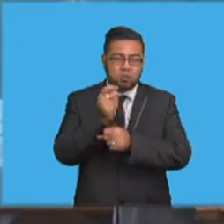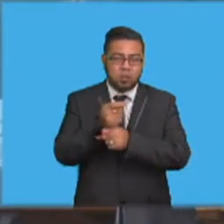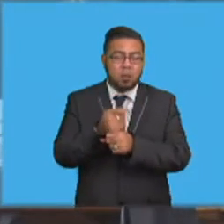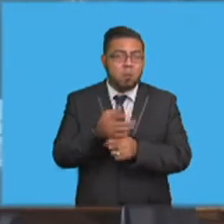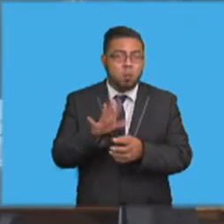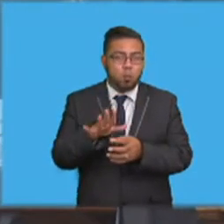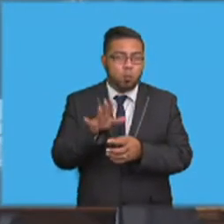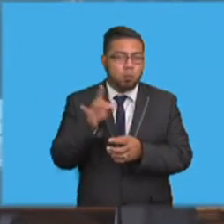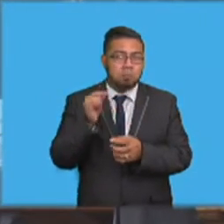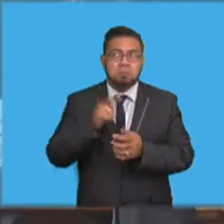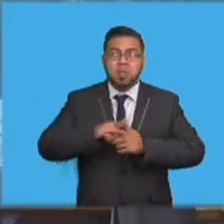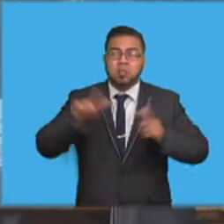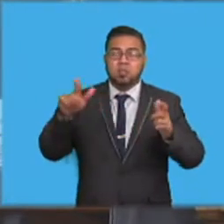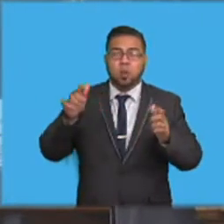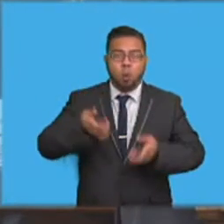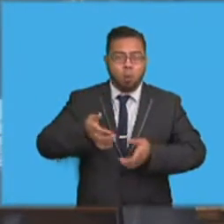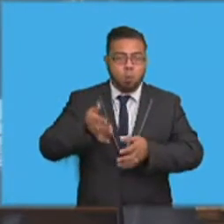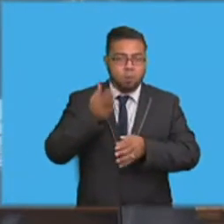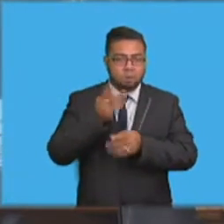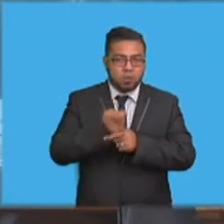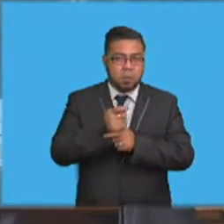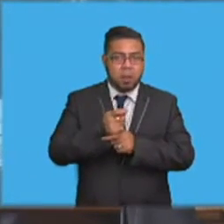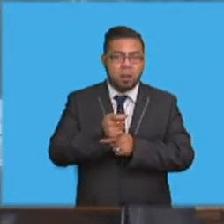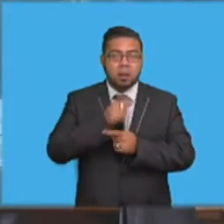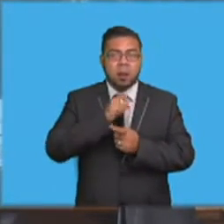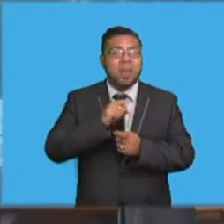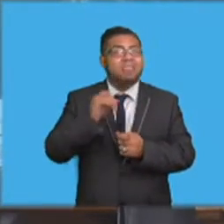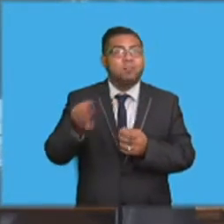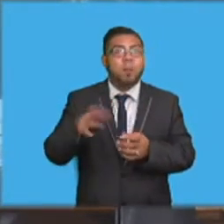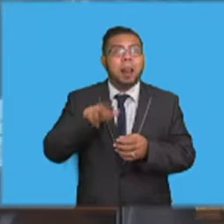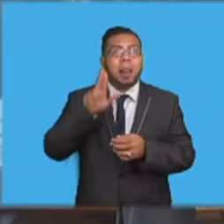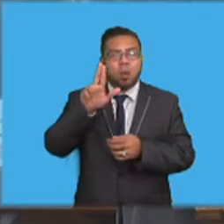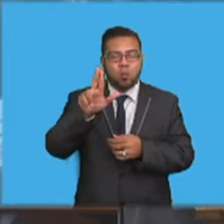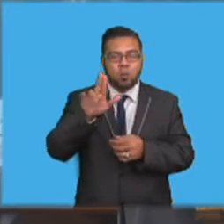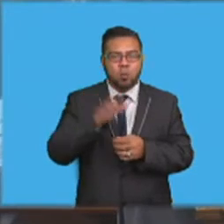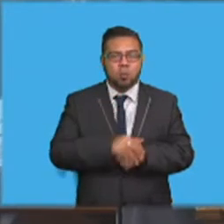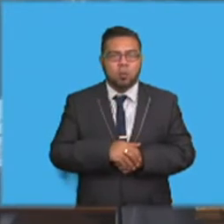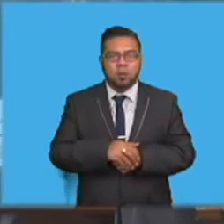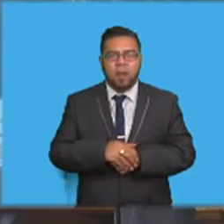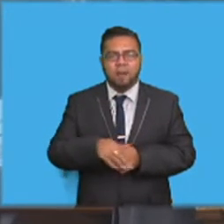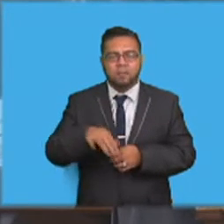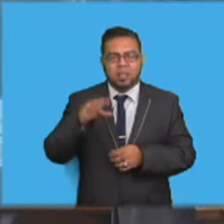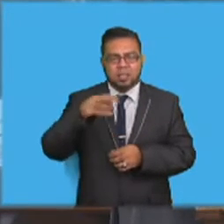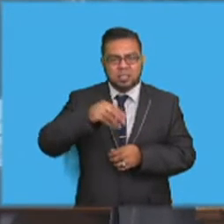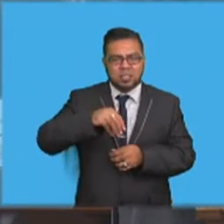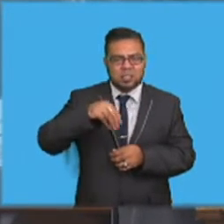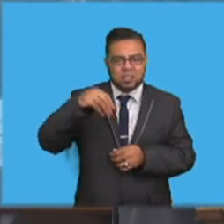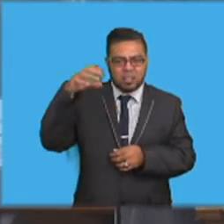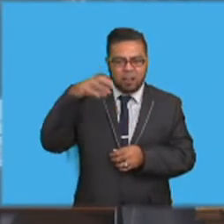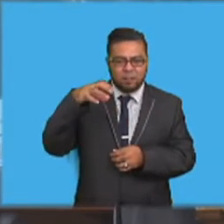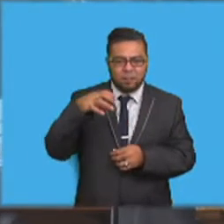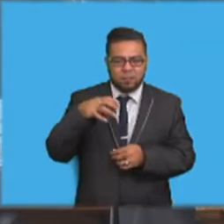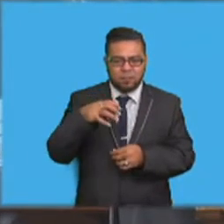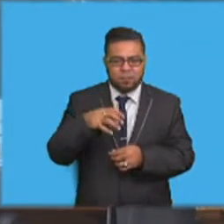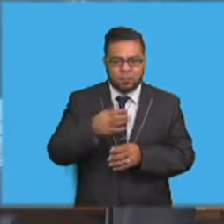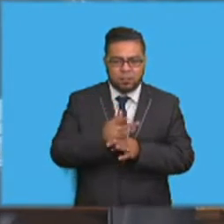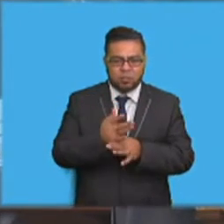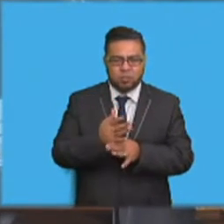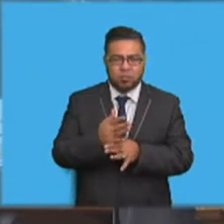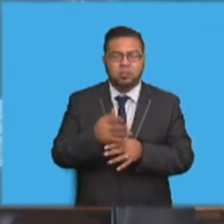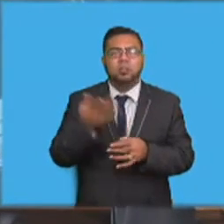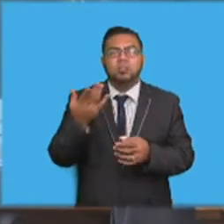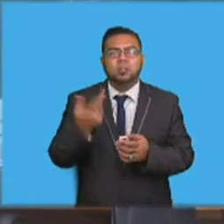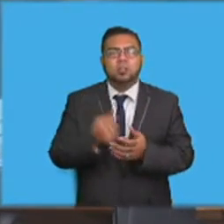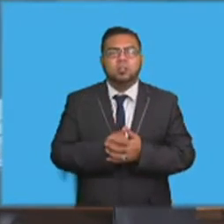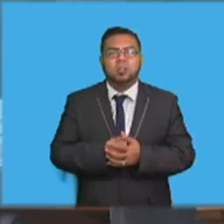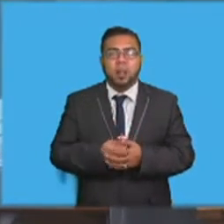biggest operator in Laos, to carry out farming of sandfish in Lakemba. His dad just visited me on Tuesday